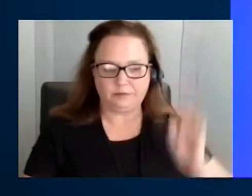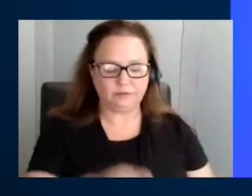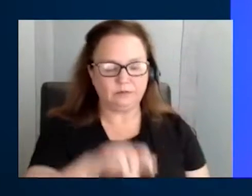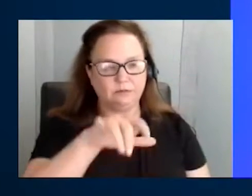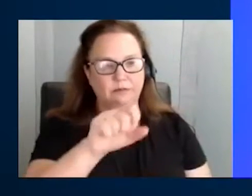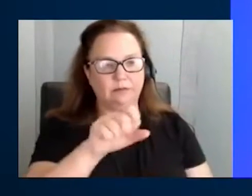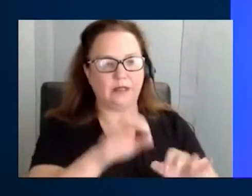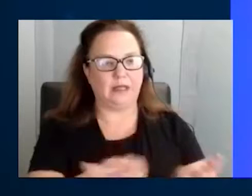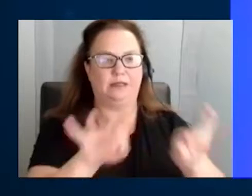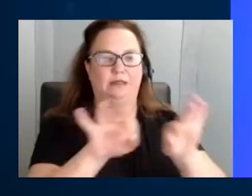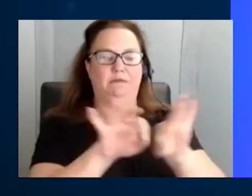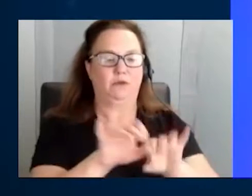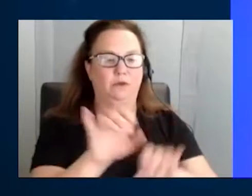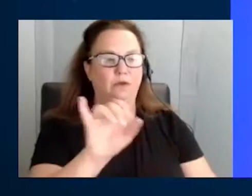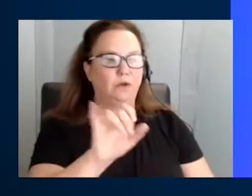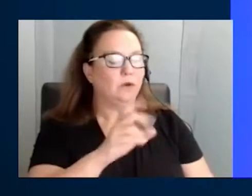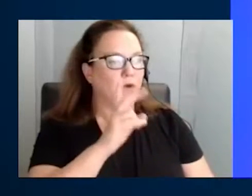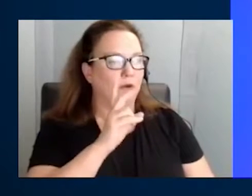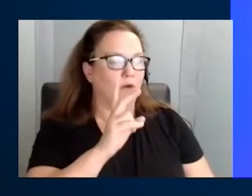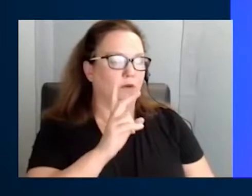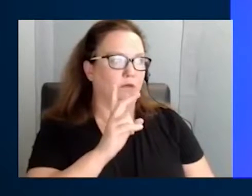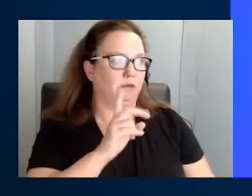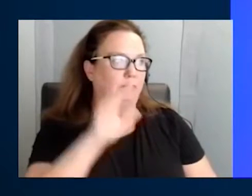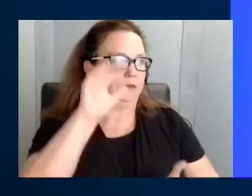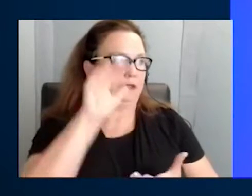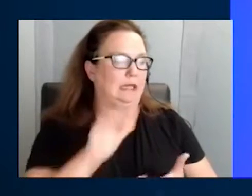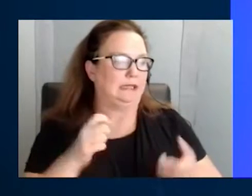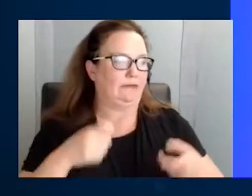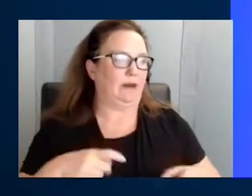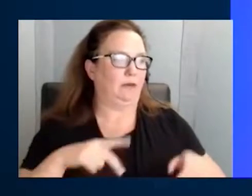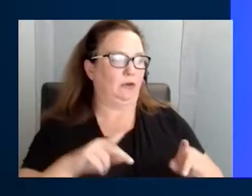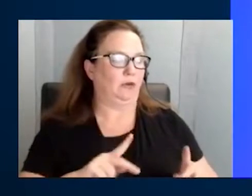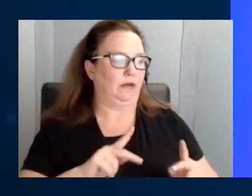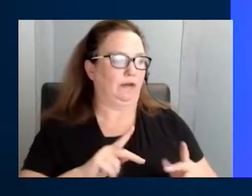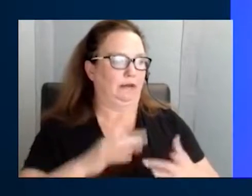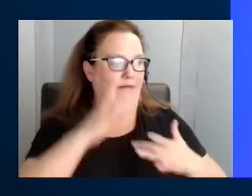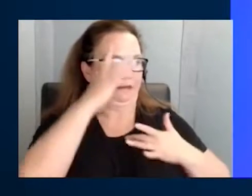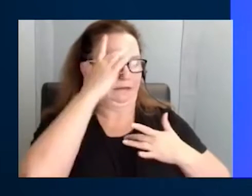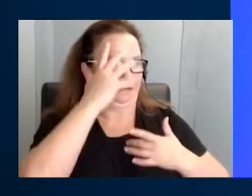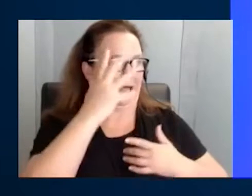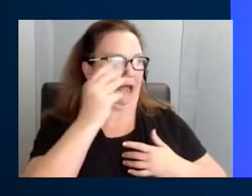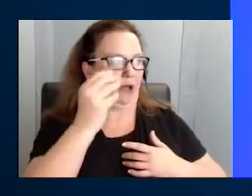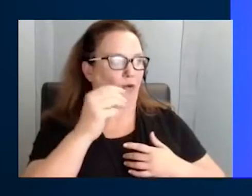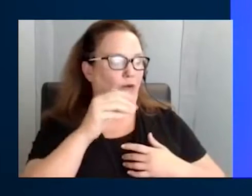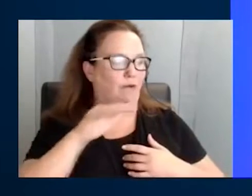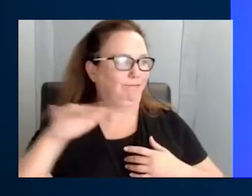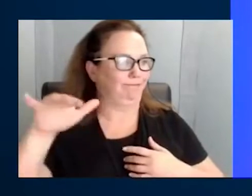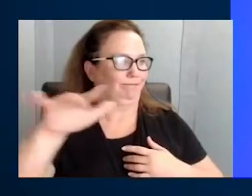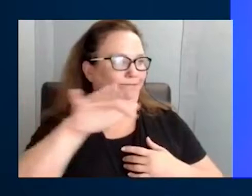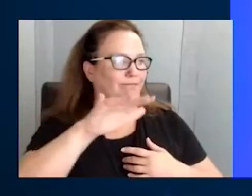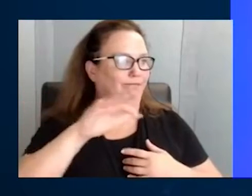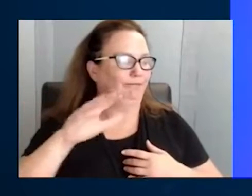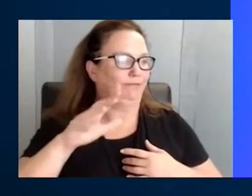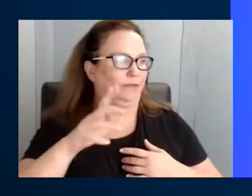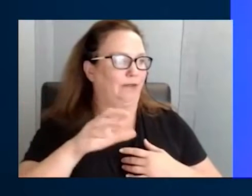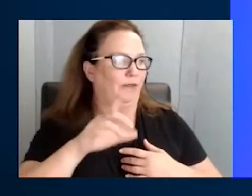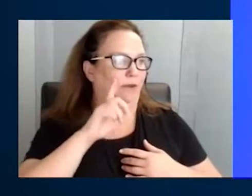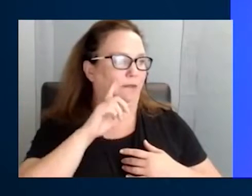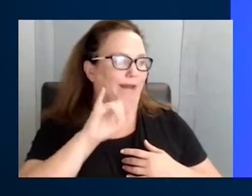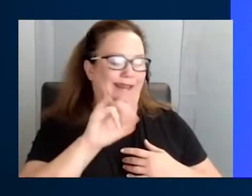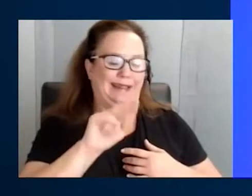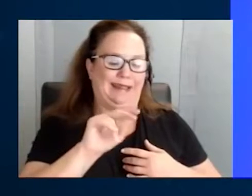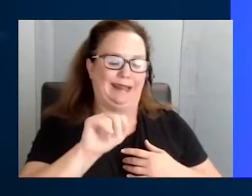always said, it's probably less of a chance of getting it, especially in the outdoor environment, from those inanimate objects, but